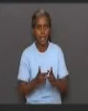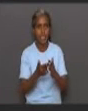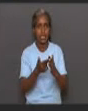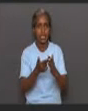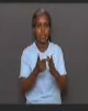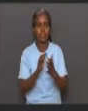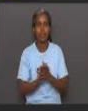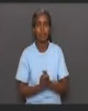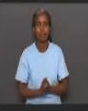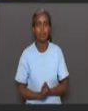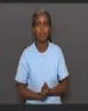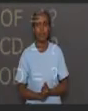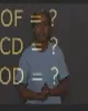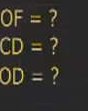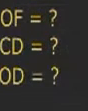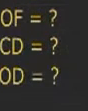Begin.